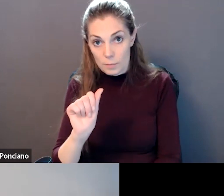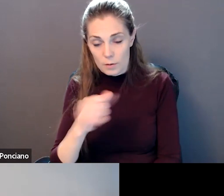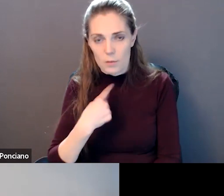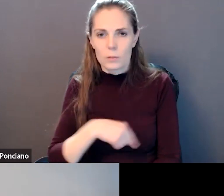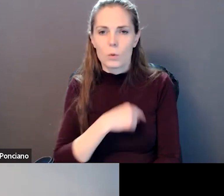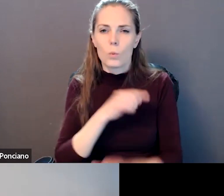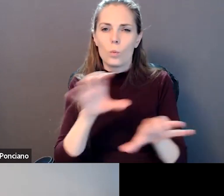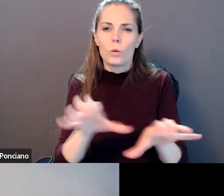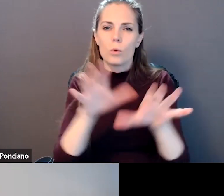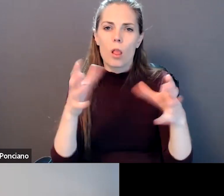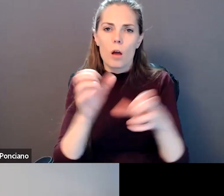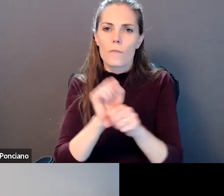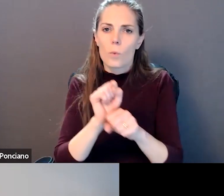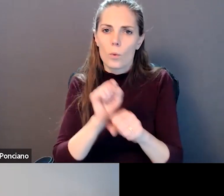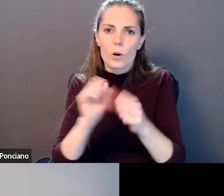around legal